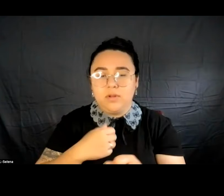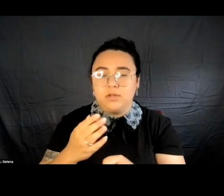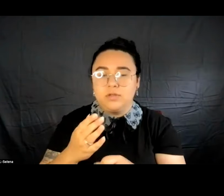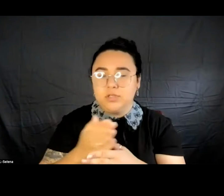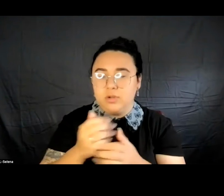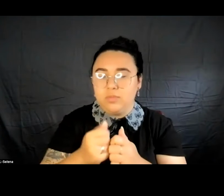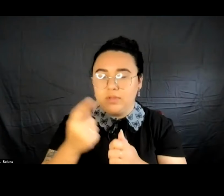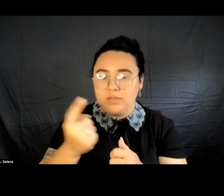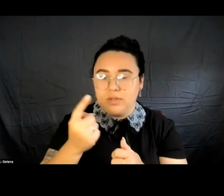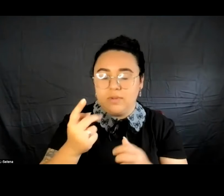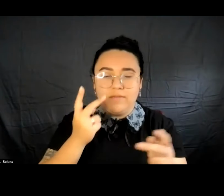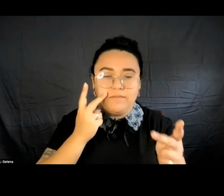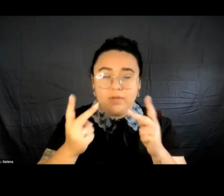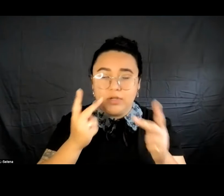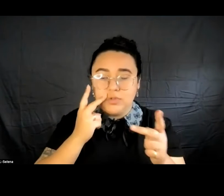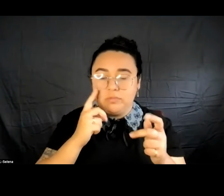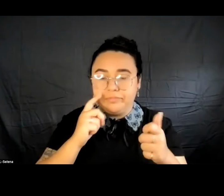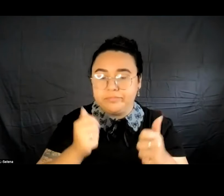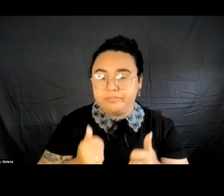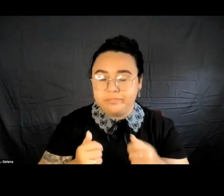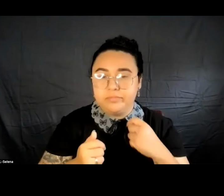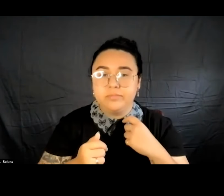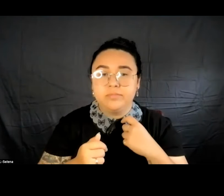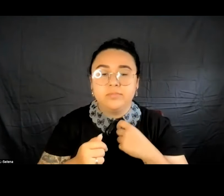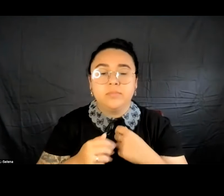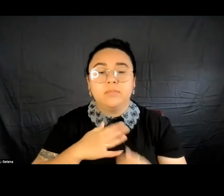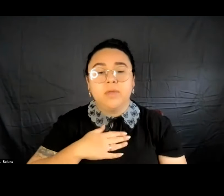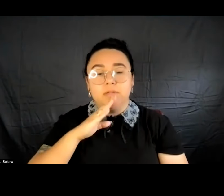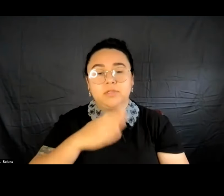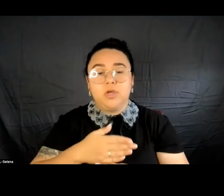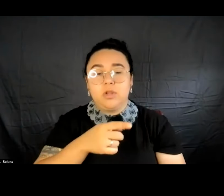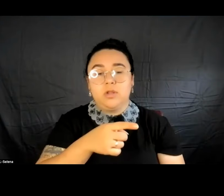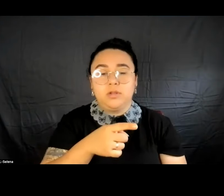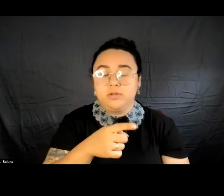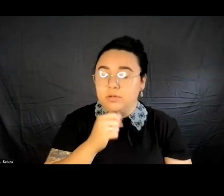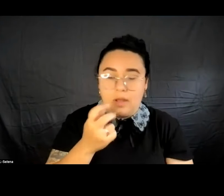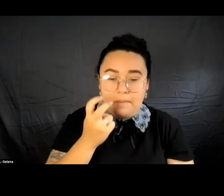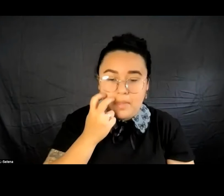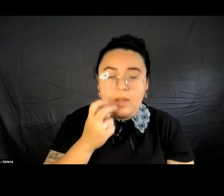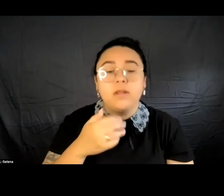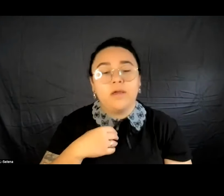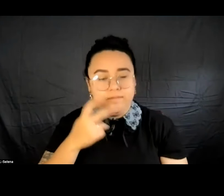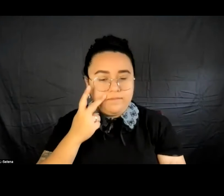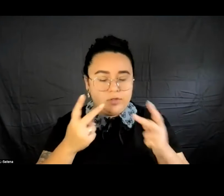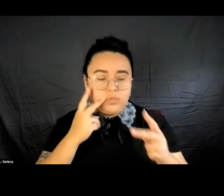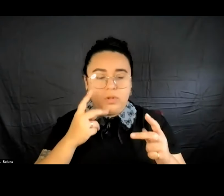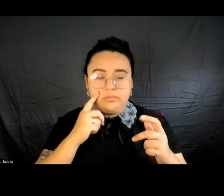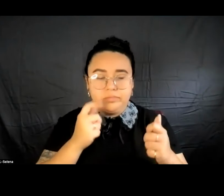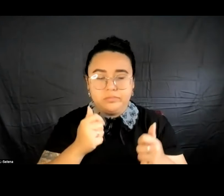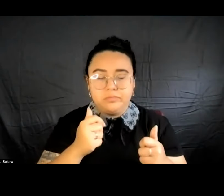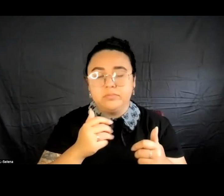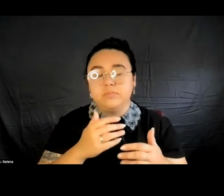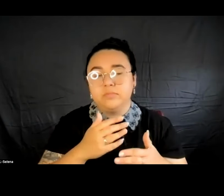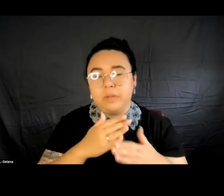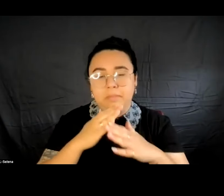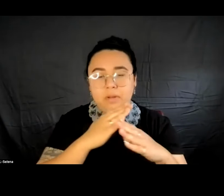that has visual impairments. My daughter is not blind, but she does have visual impairments, and so there's